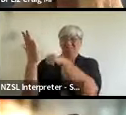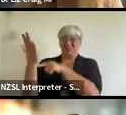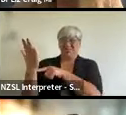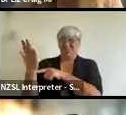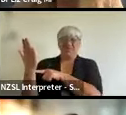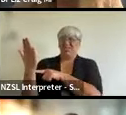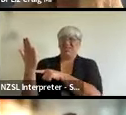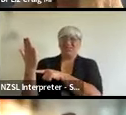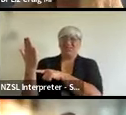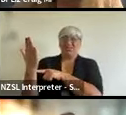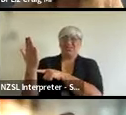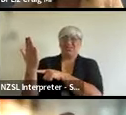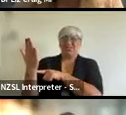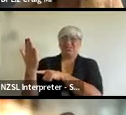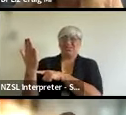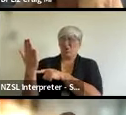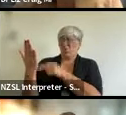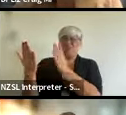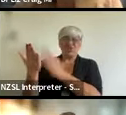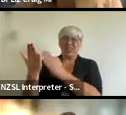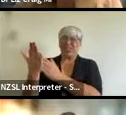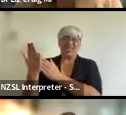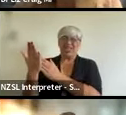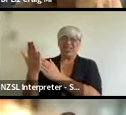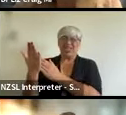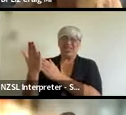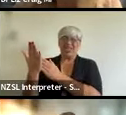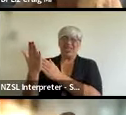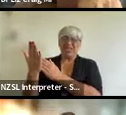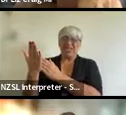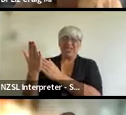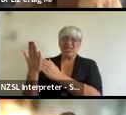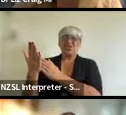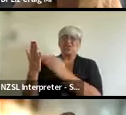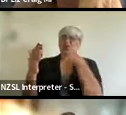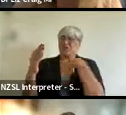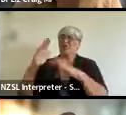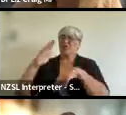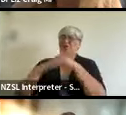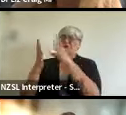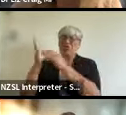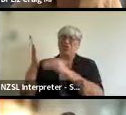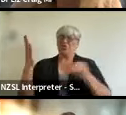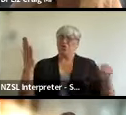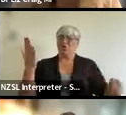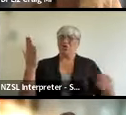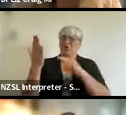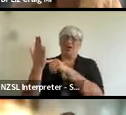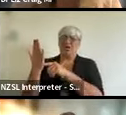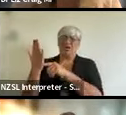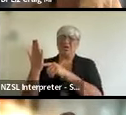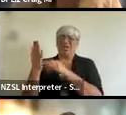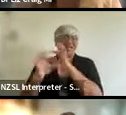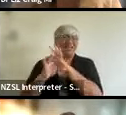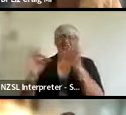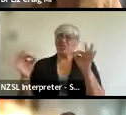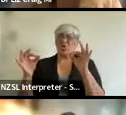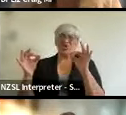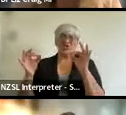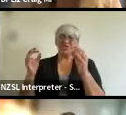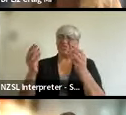will utterly take it back with, not